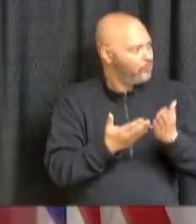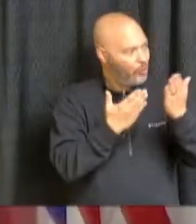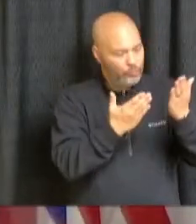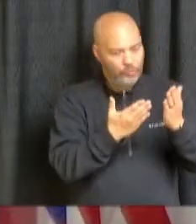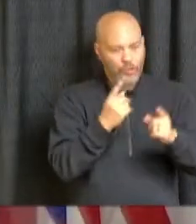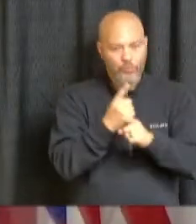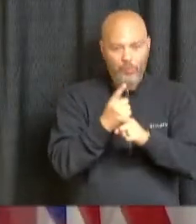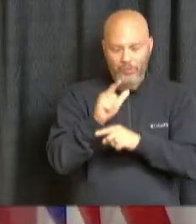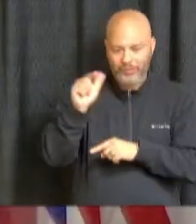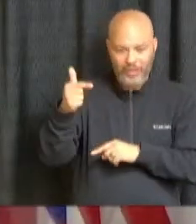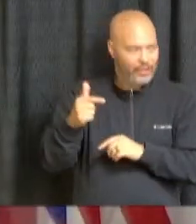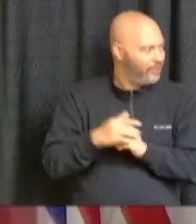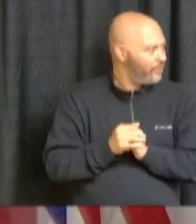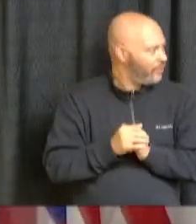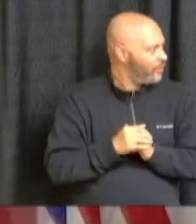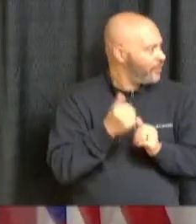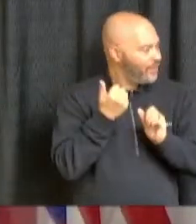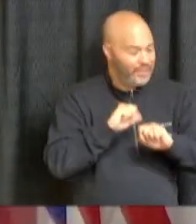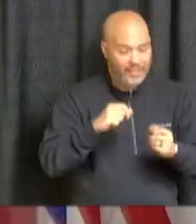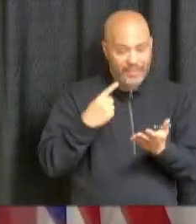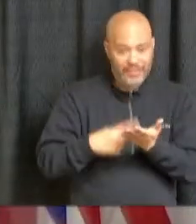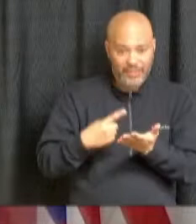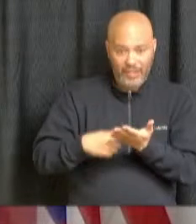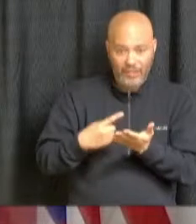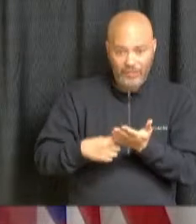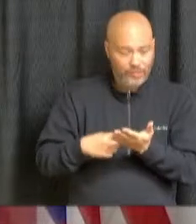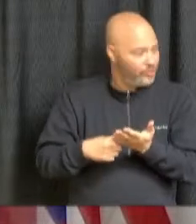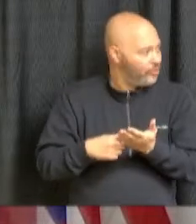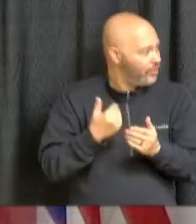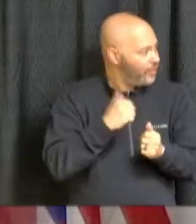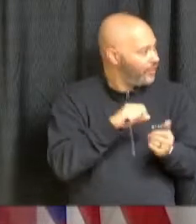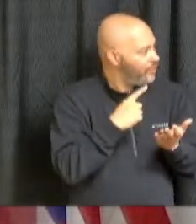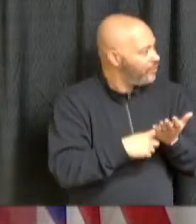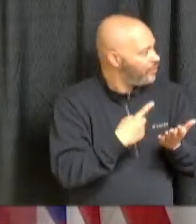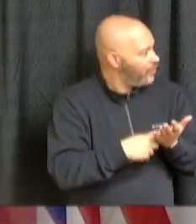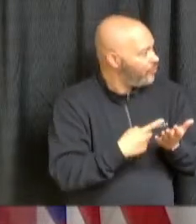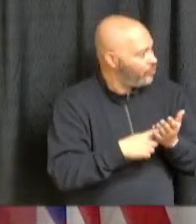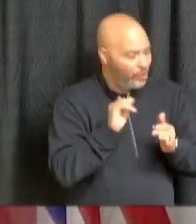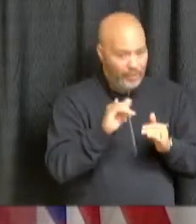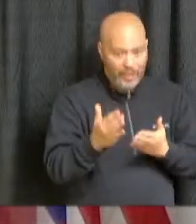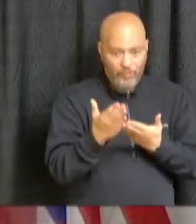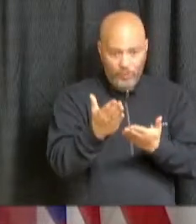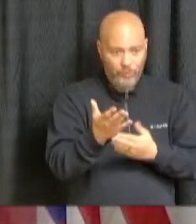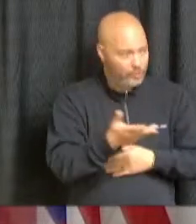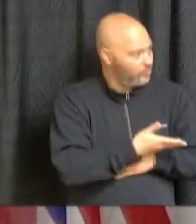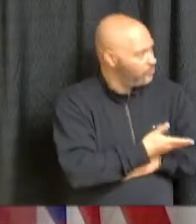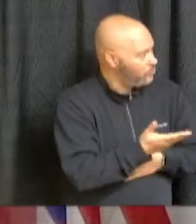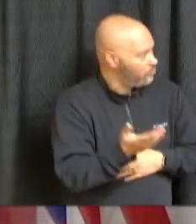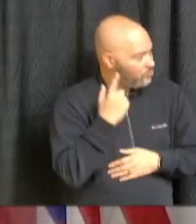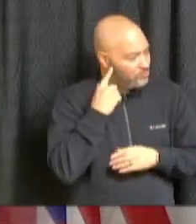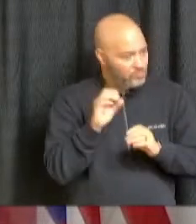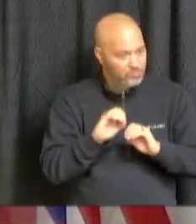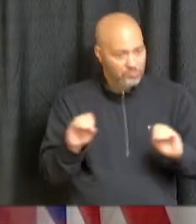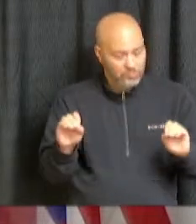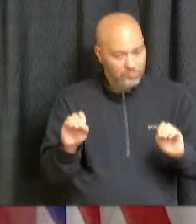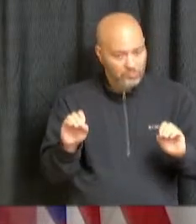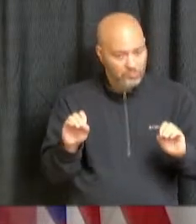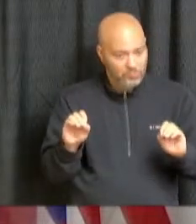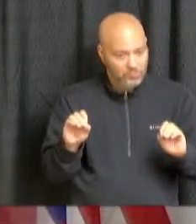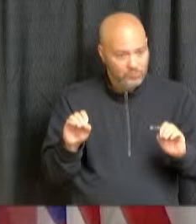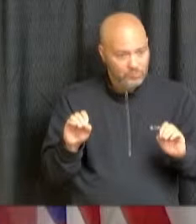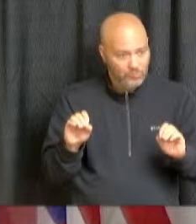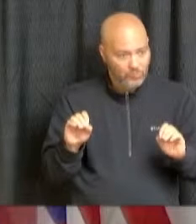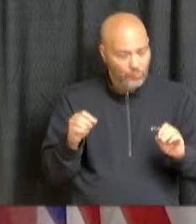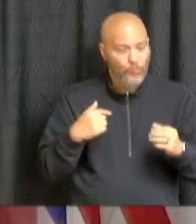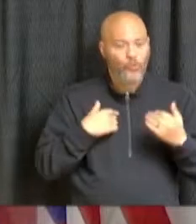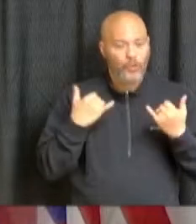Proper second. Any discussion, any discussion on that motion? Seeing none, hearing none,